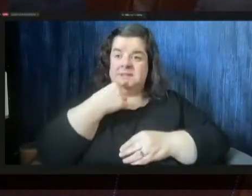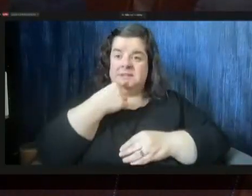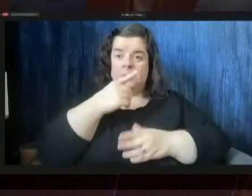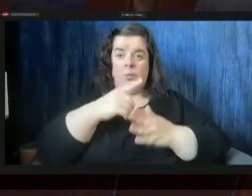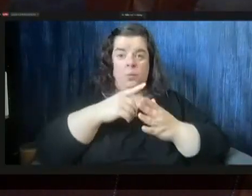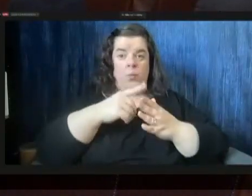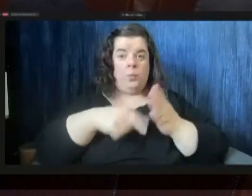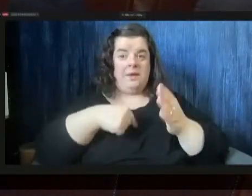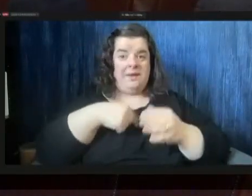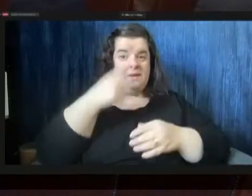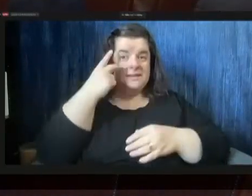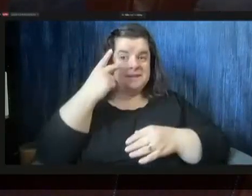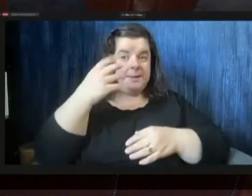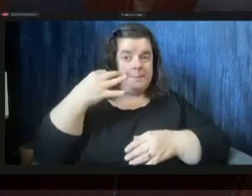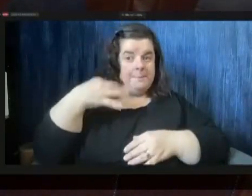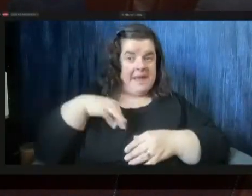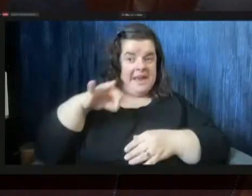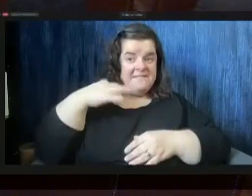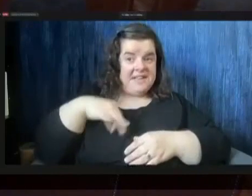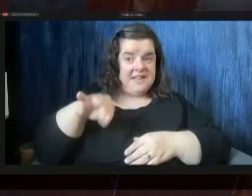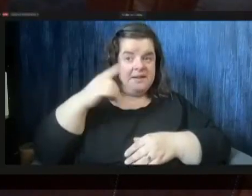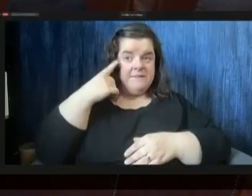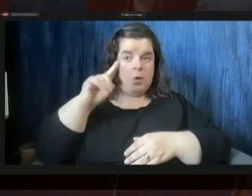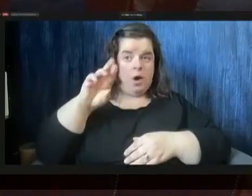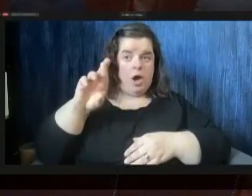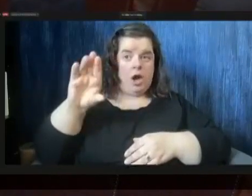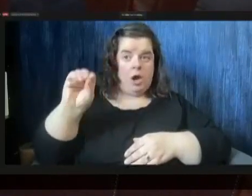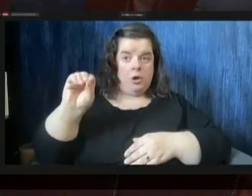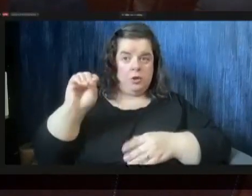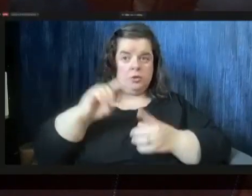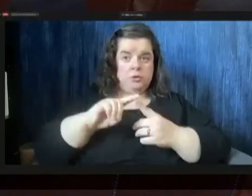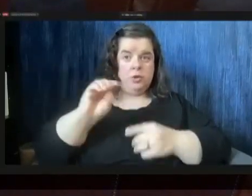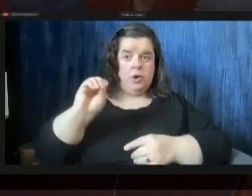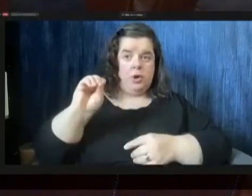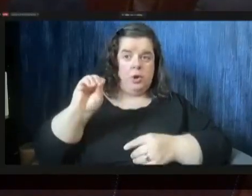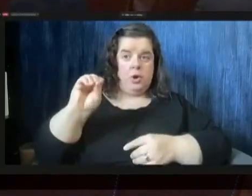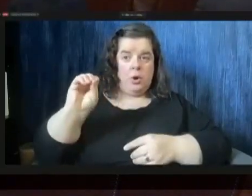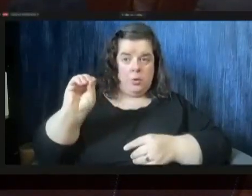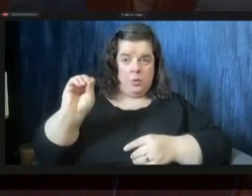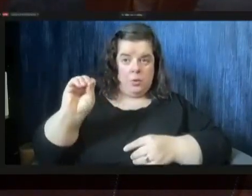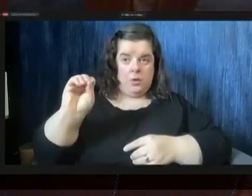see that the benefit of the RCO has been to Oak Cliff is that we're